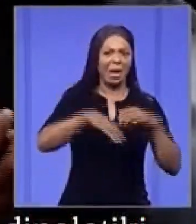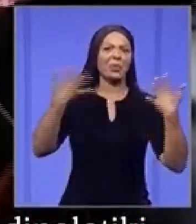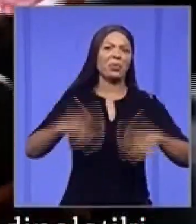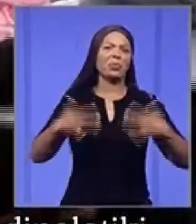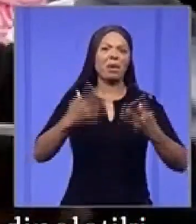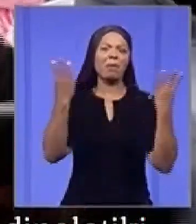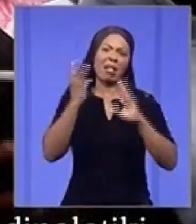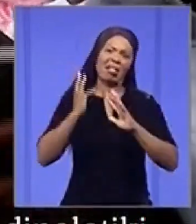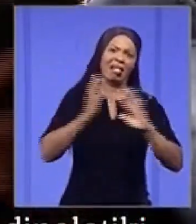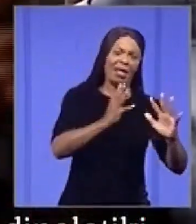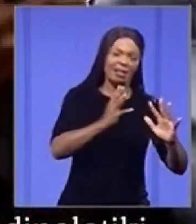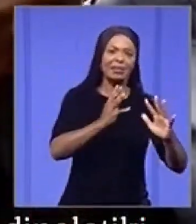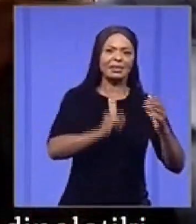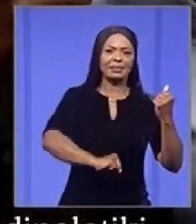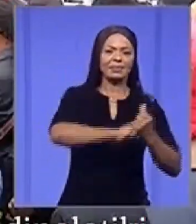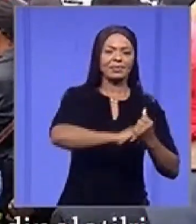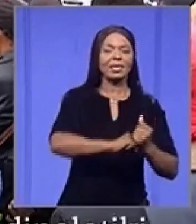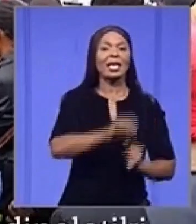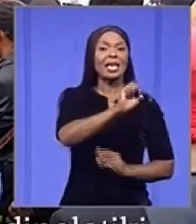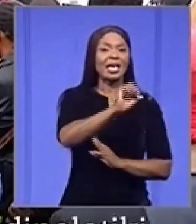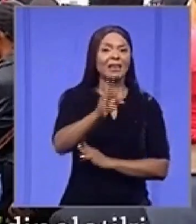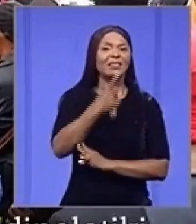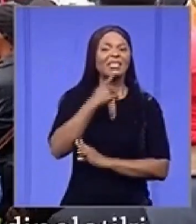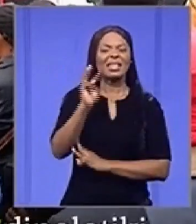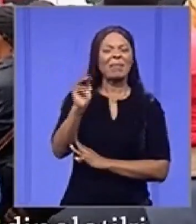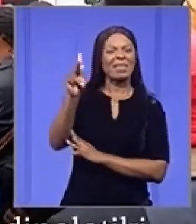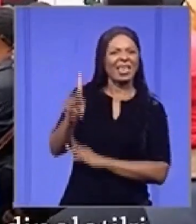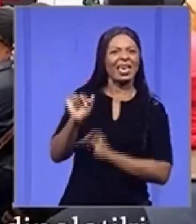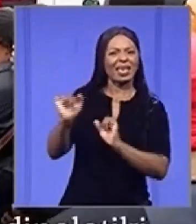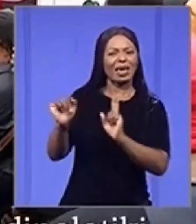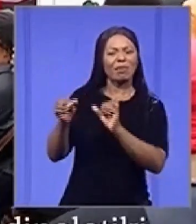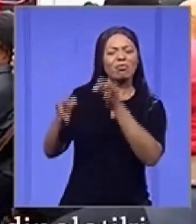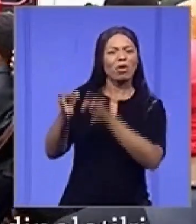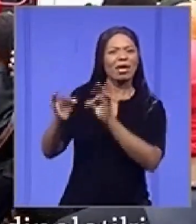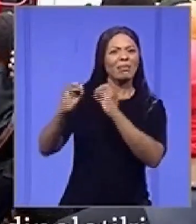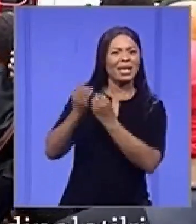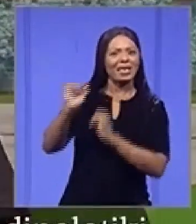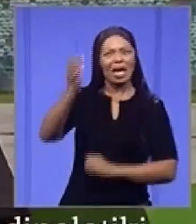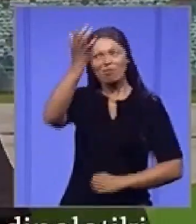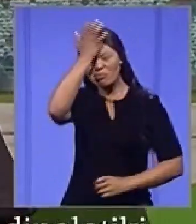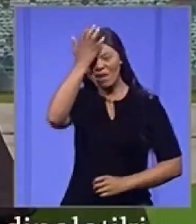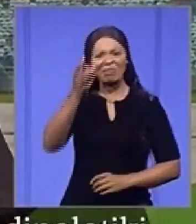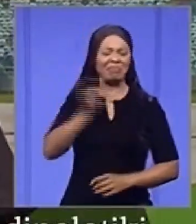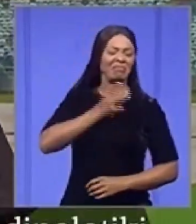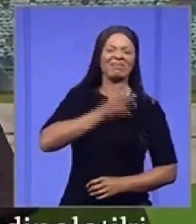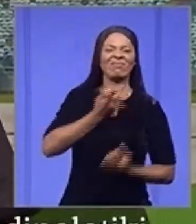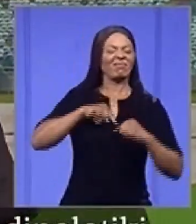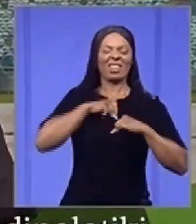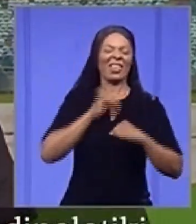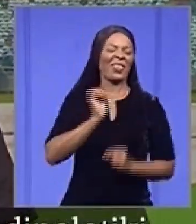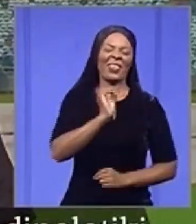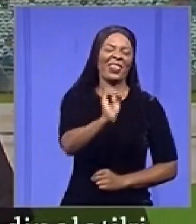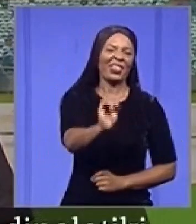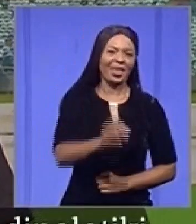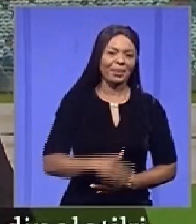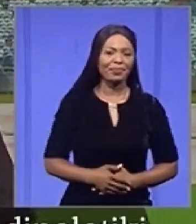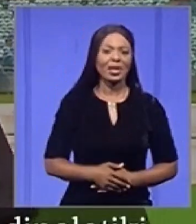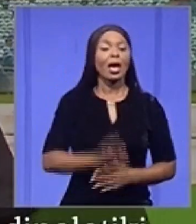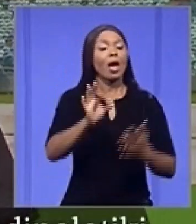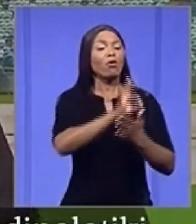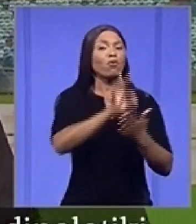mokgatlho o montšhwa wa ga Jacob Zuma Mkhonto wesizwe ga o ba tshose. You can't ignore those voters because they are saying to